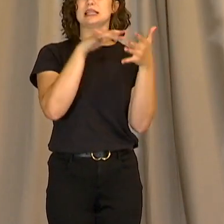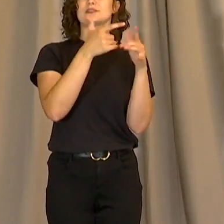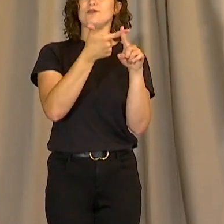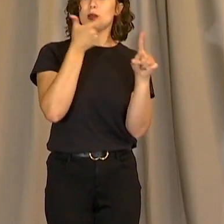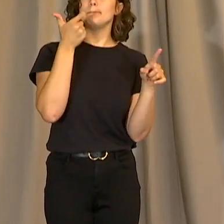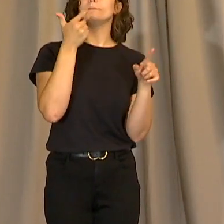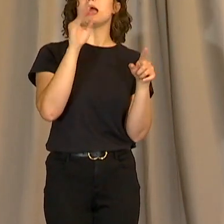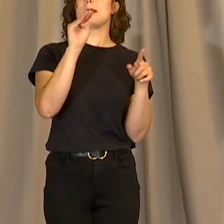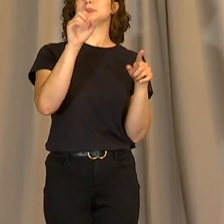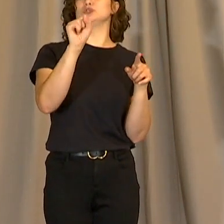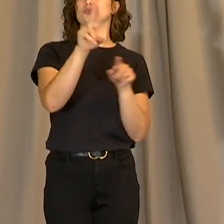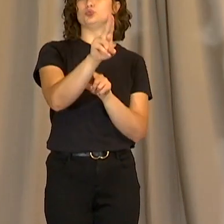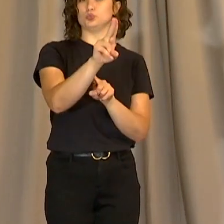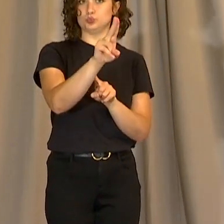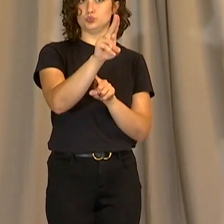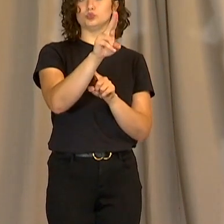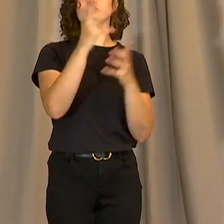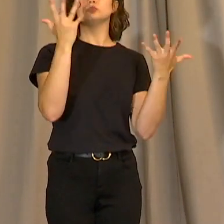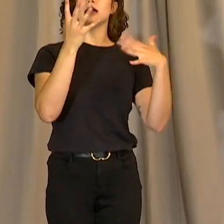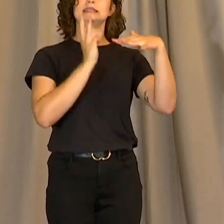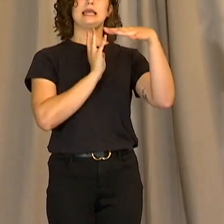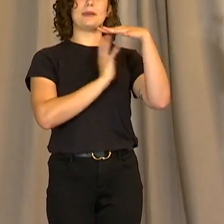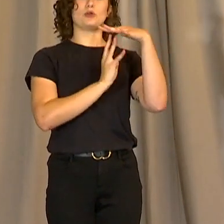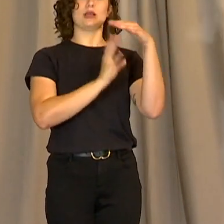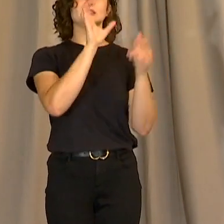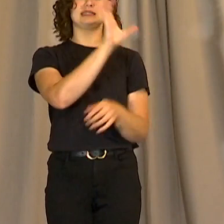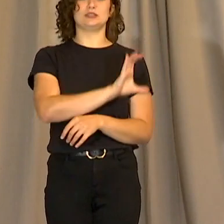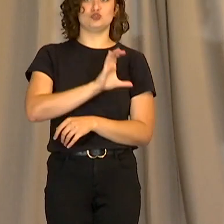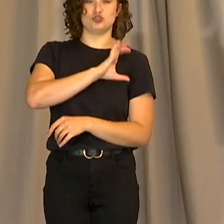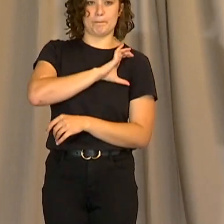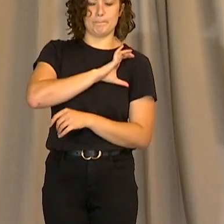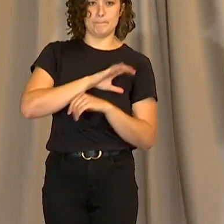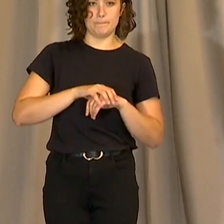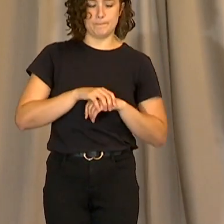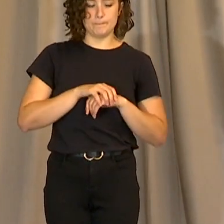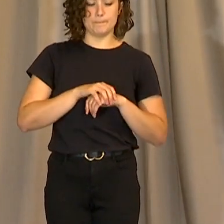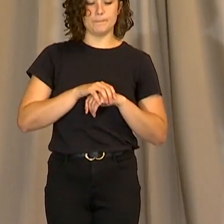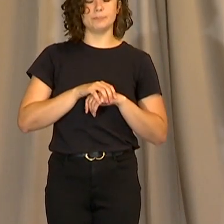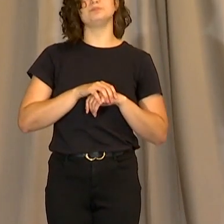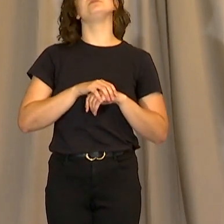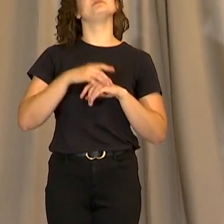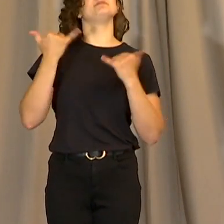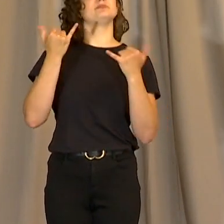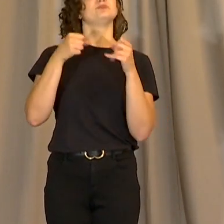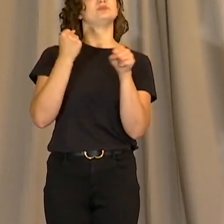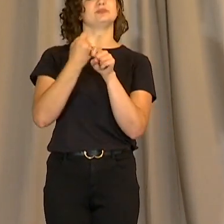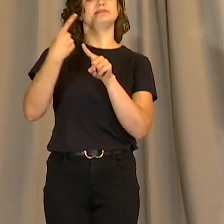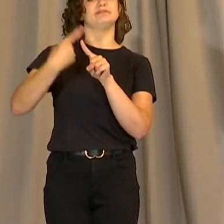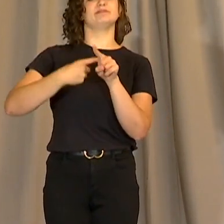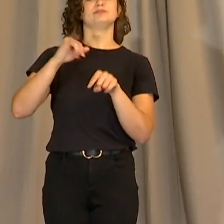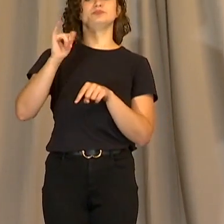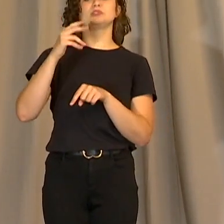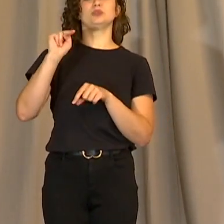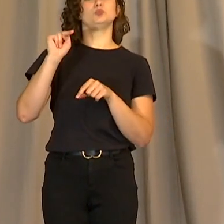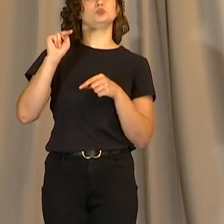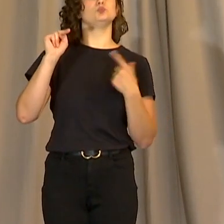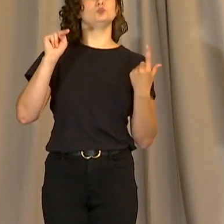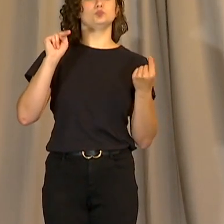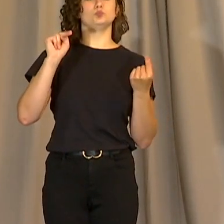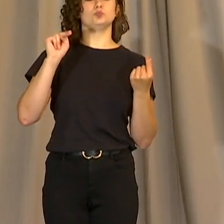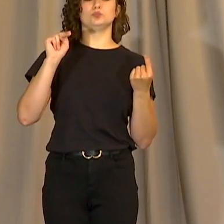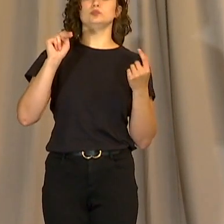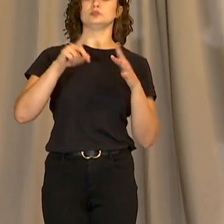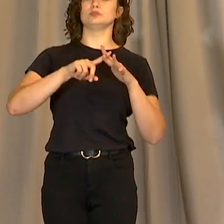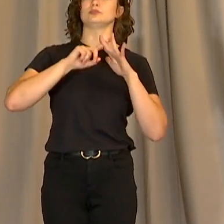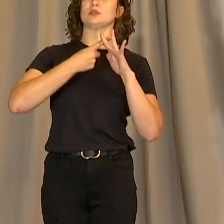State University on immigration and citizenship. In January of this year, we launched into the